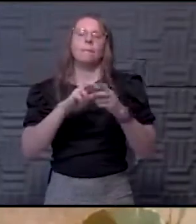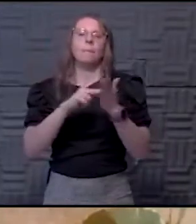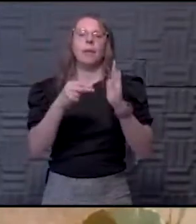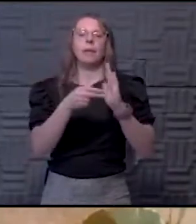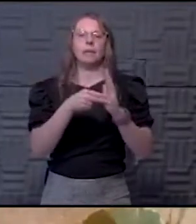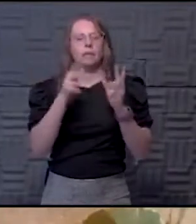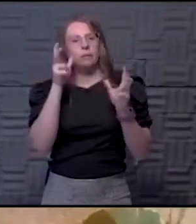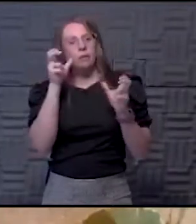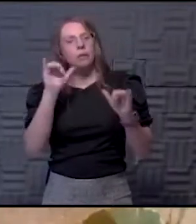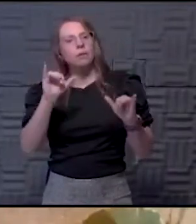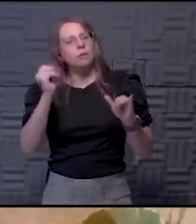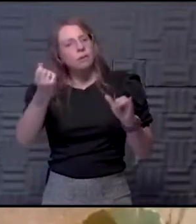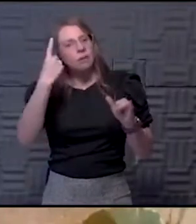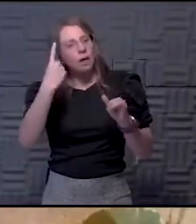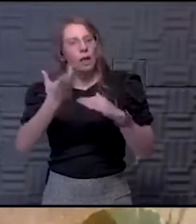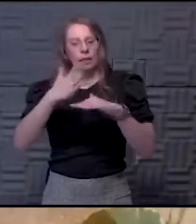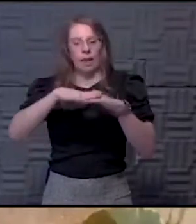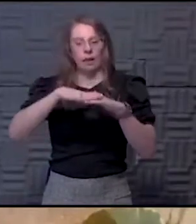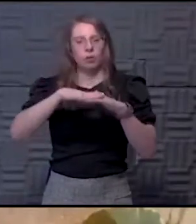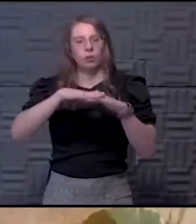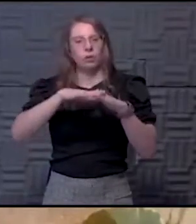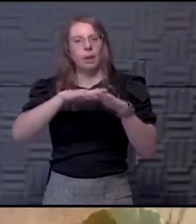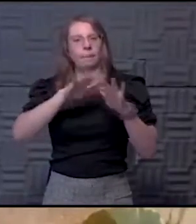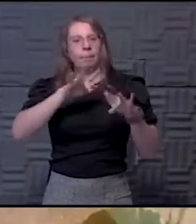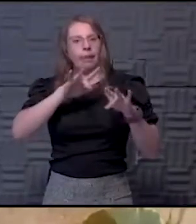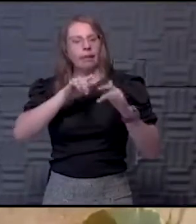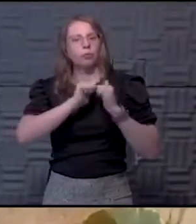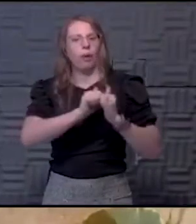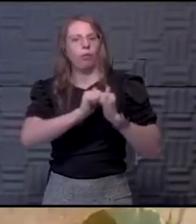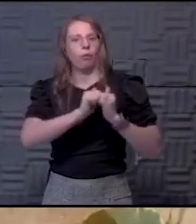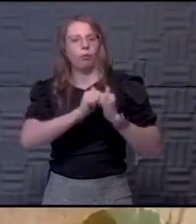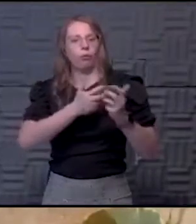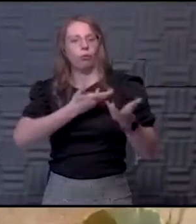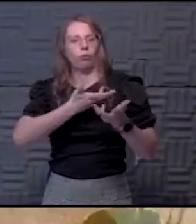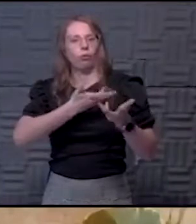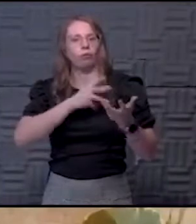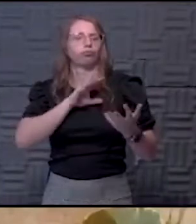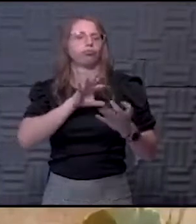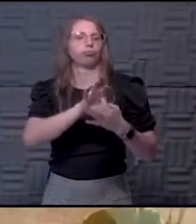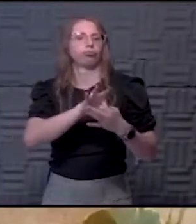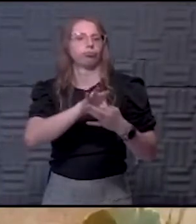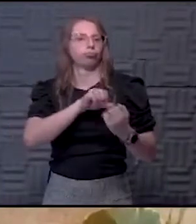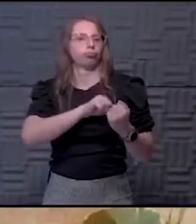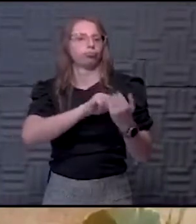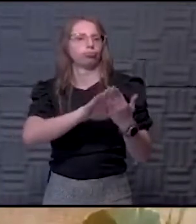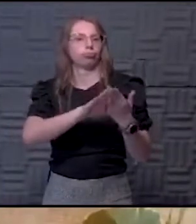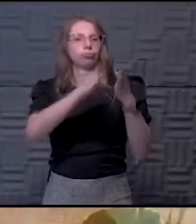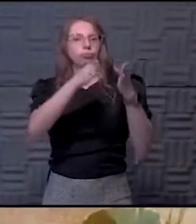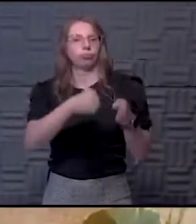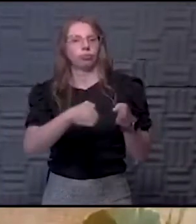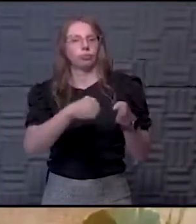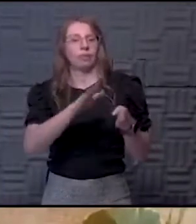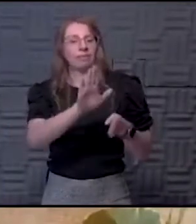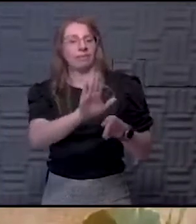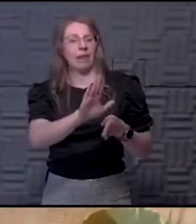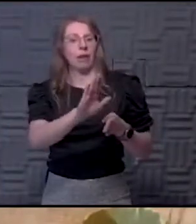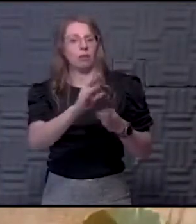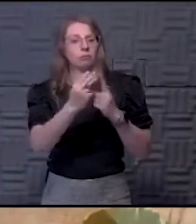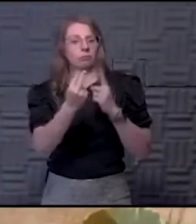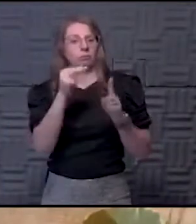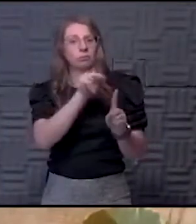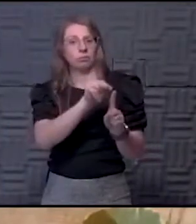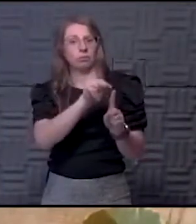that understanding and that empathy together, then we're able to meet that individual where they are at in